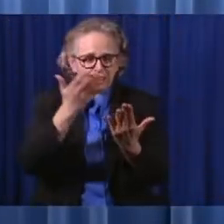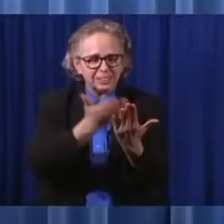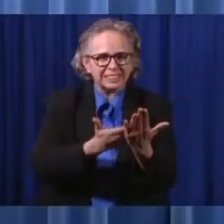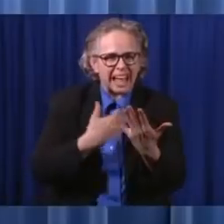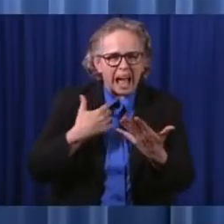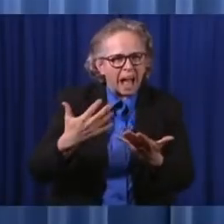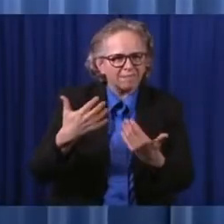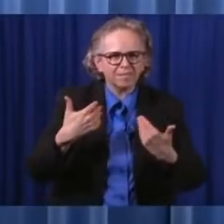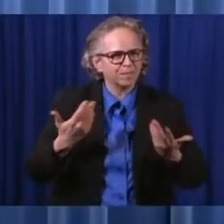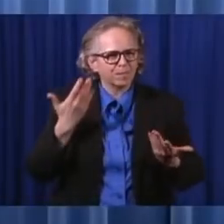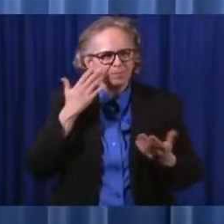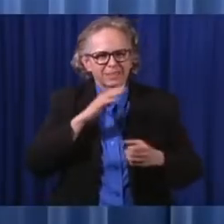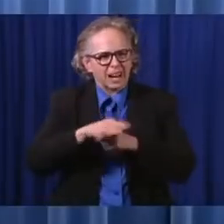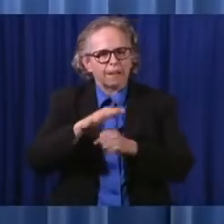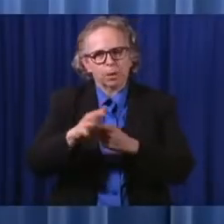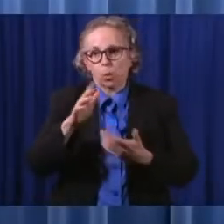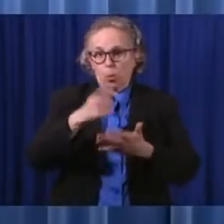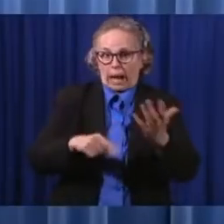TV.